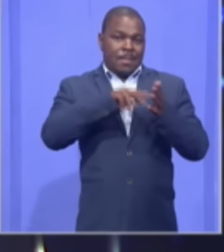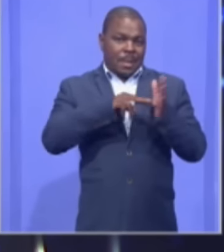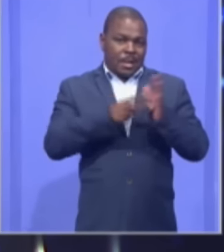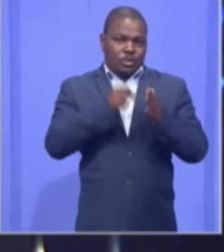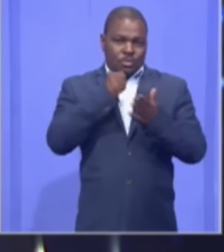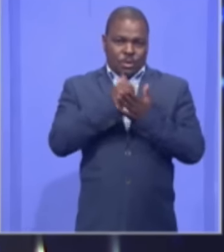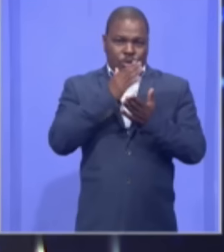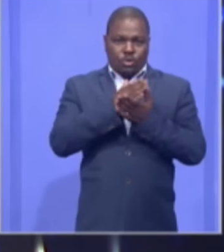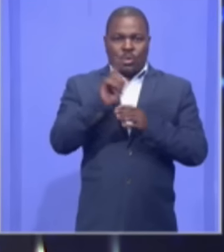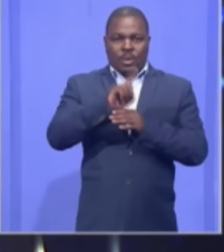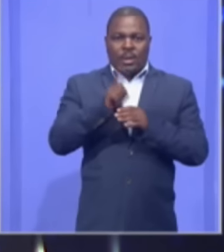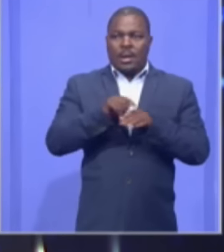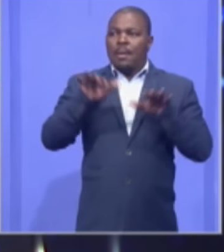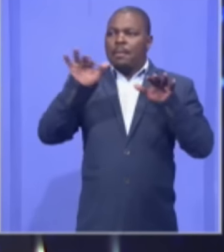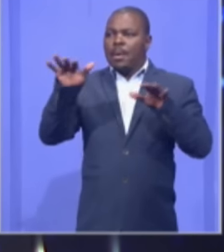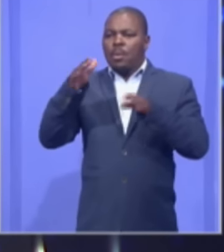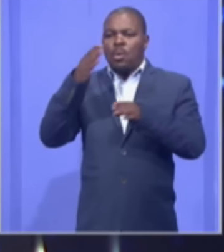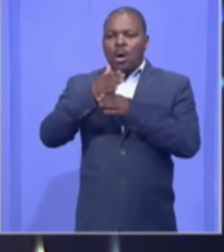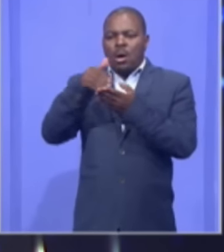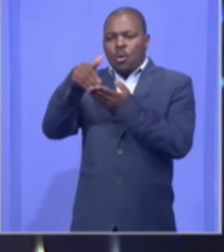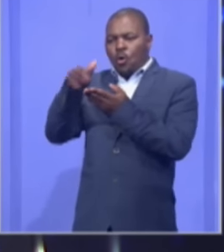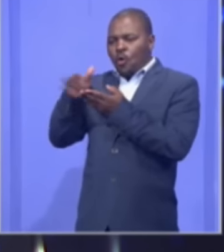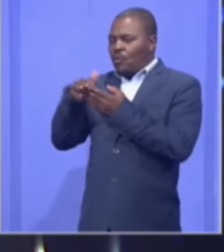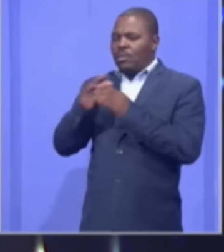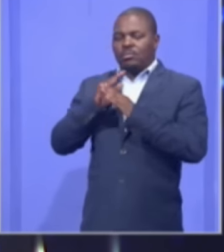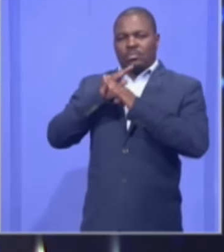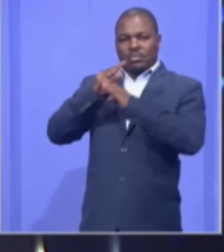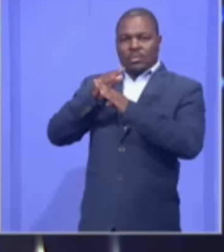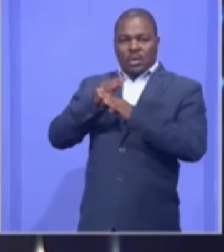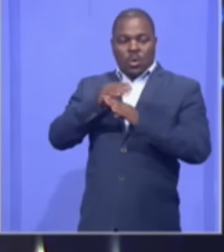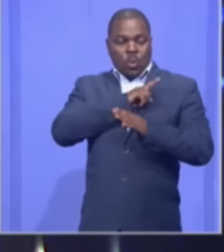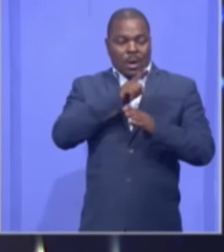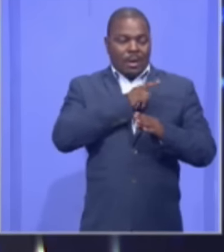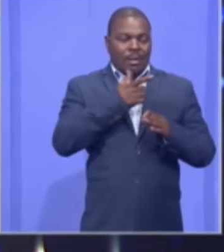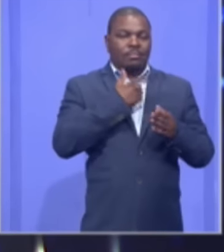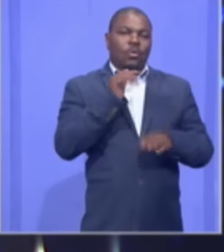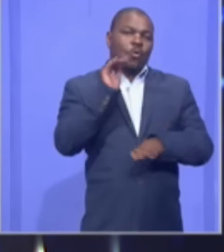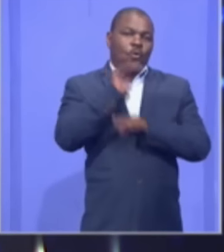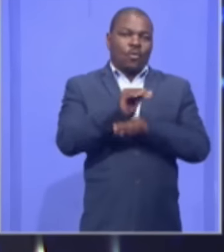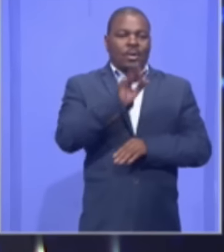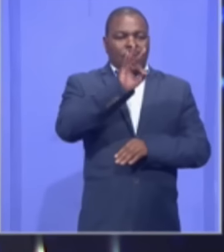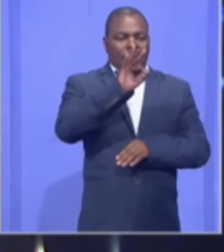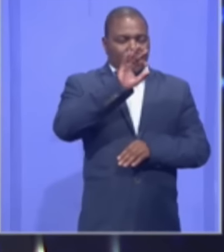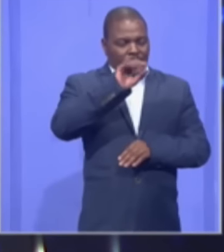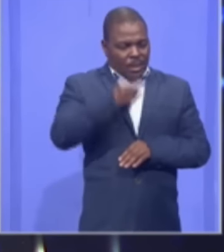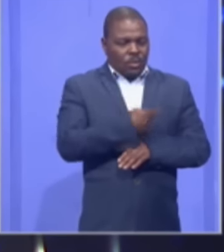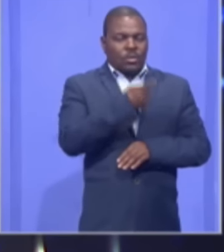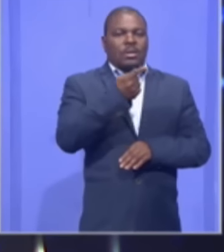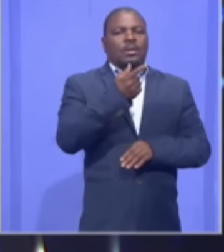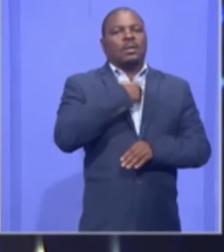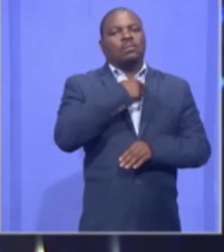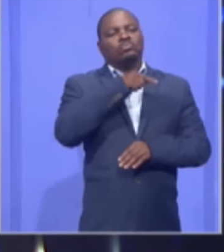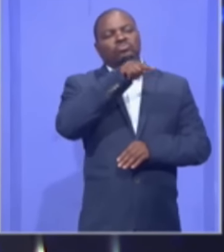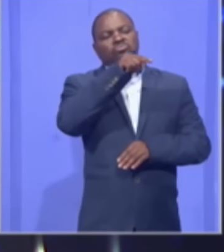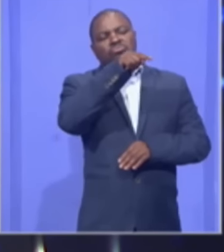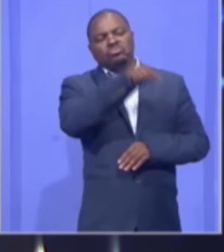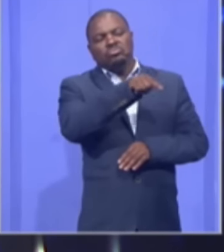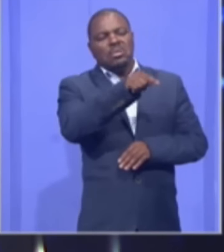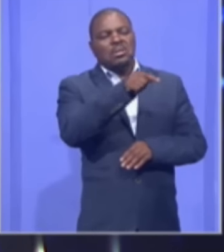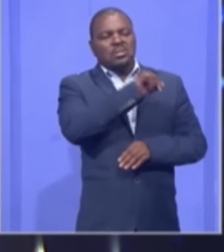ho fokotswa ha basebetsi ba fetang 3,000 khampaning ya ditshepe ya Accelo Metal